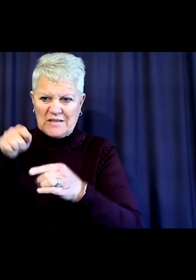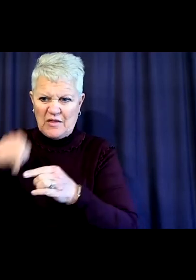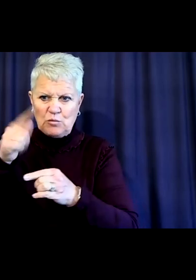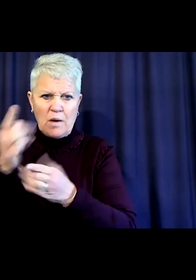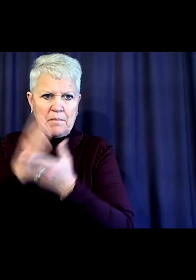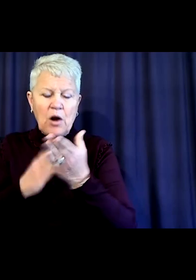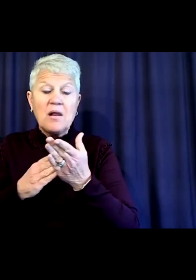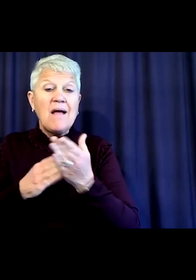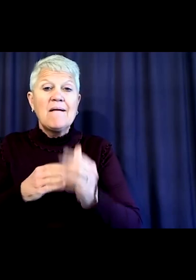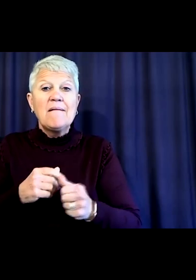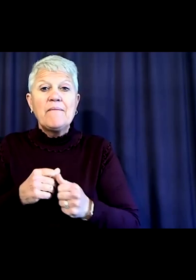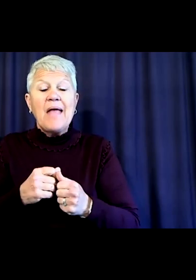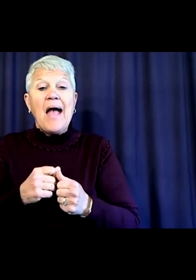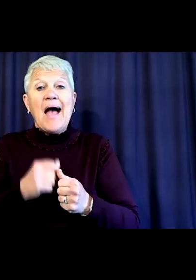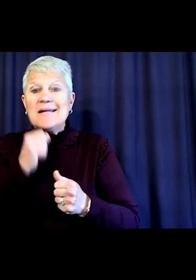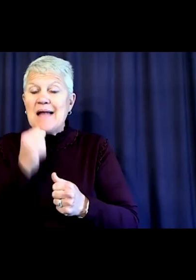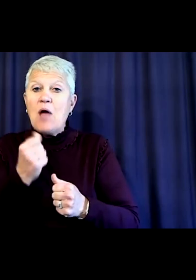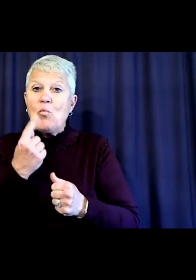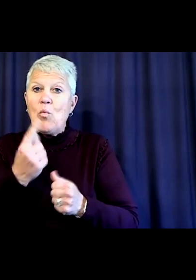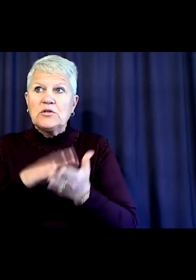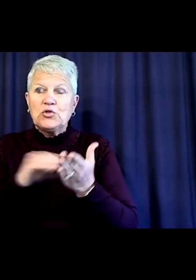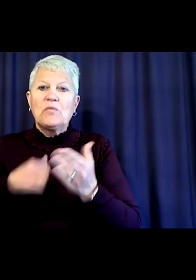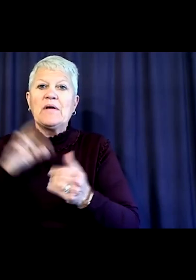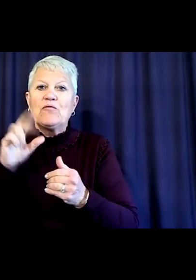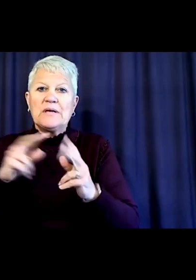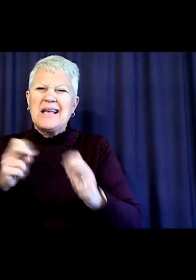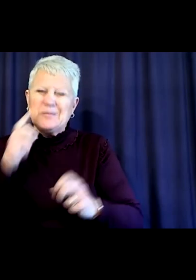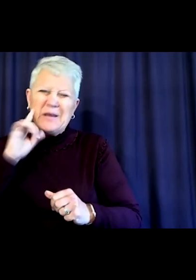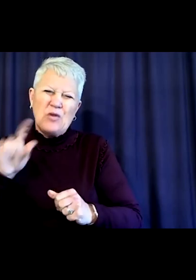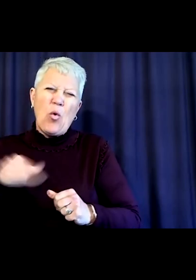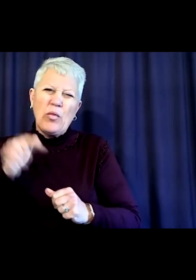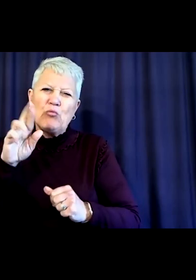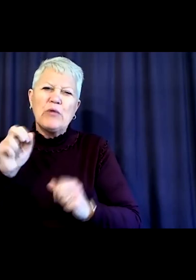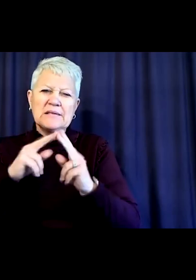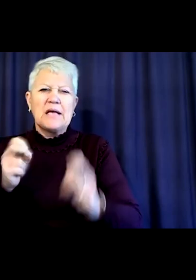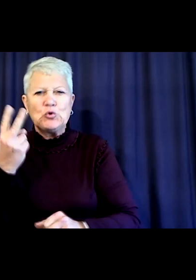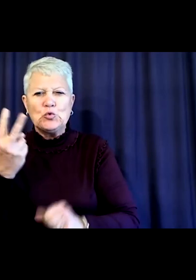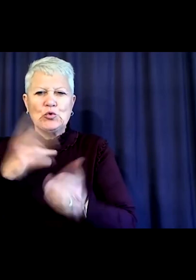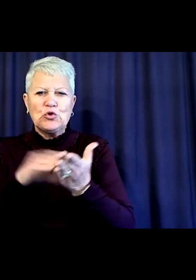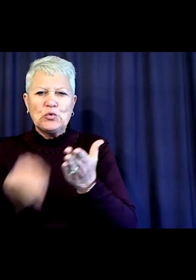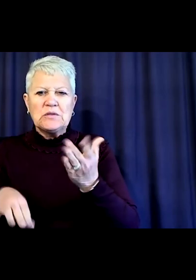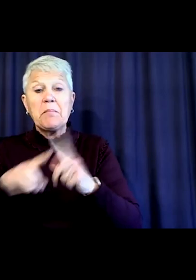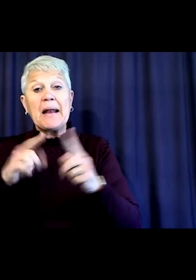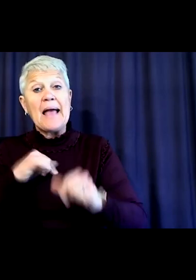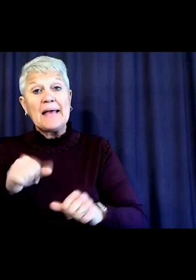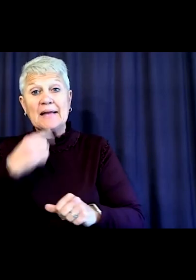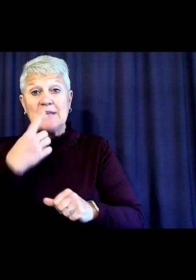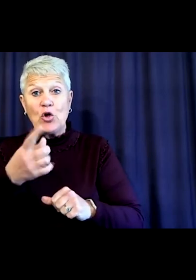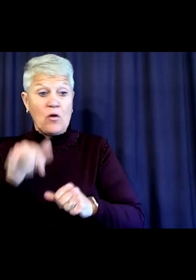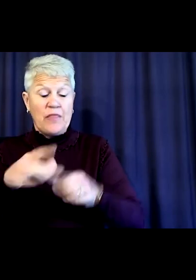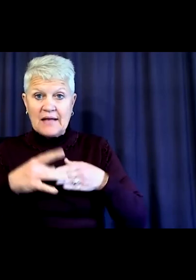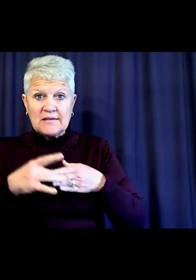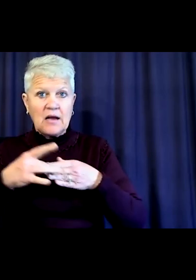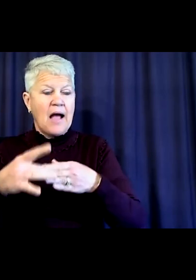not one student that we've reassessed because we've only in our team assessed two, right? But I could tell you that it's guided us in the